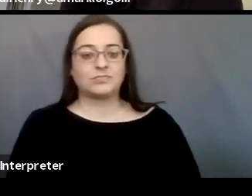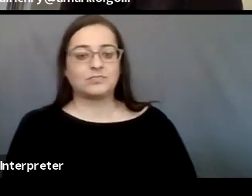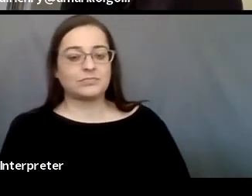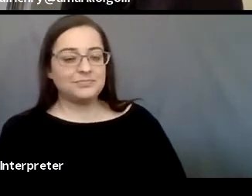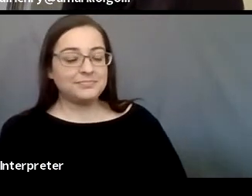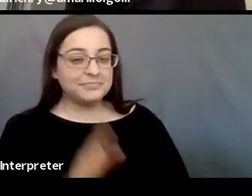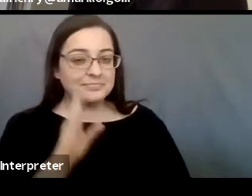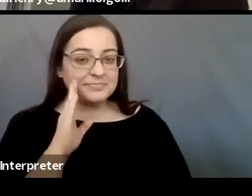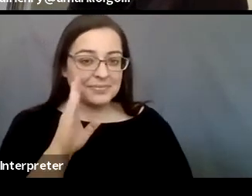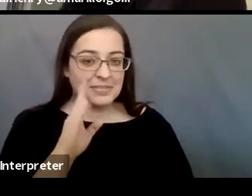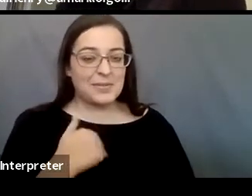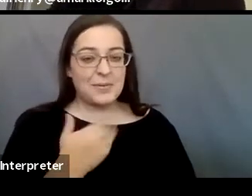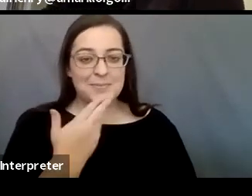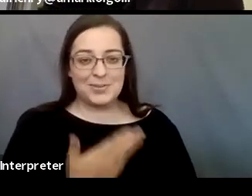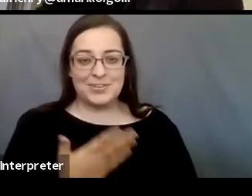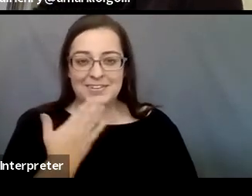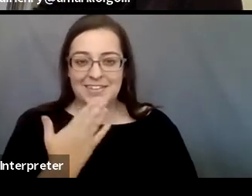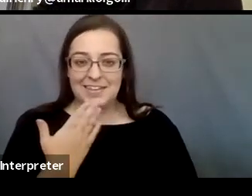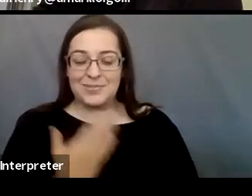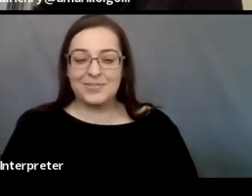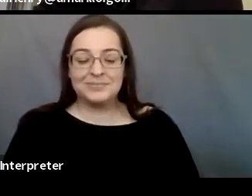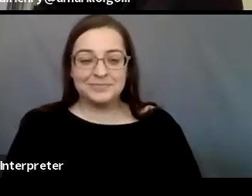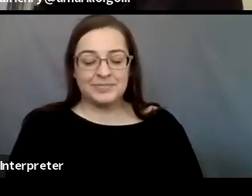Hi, Dave. I'm good, thanks.